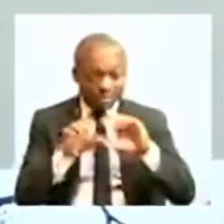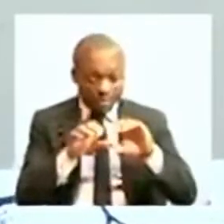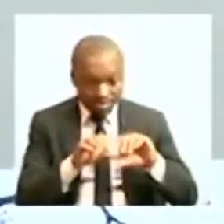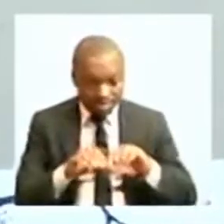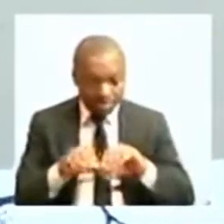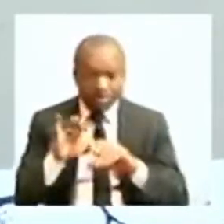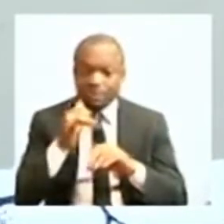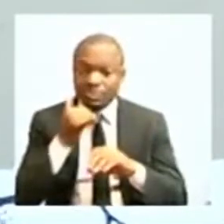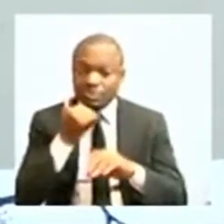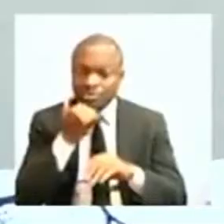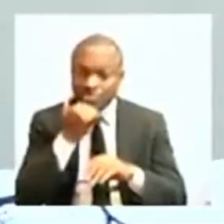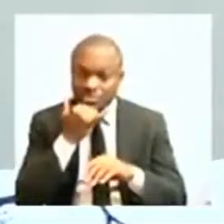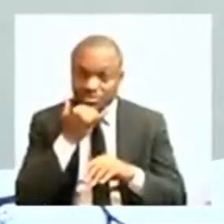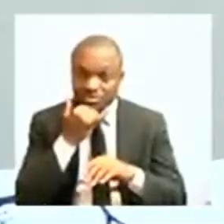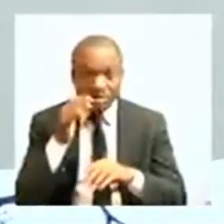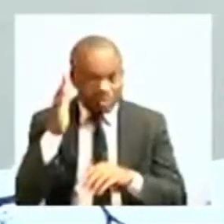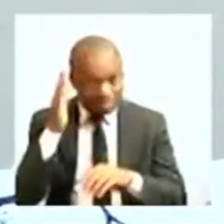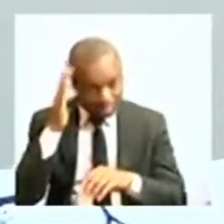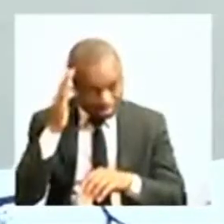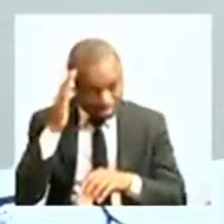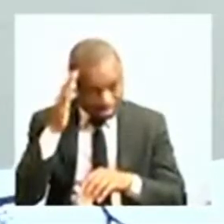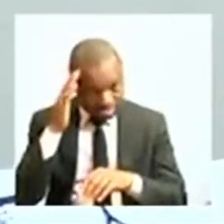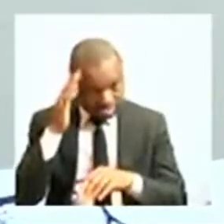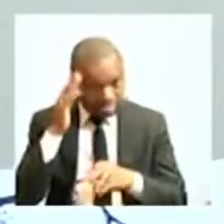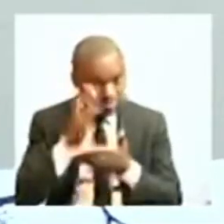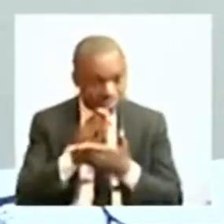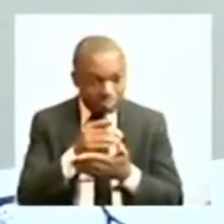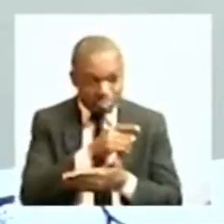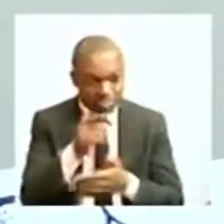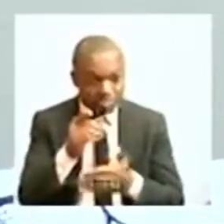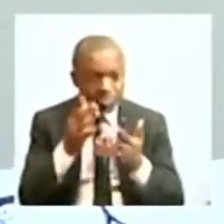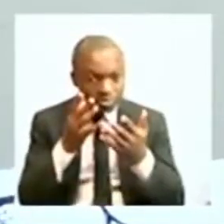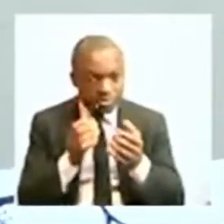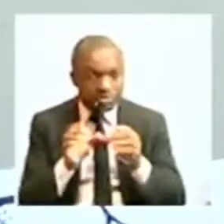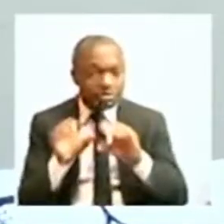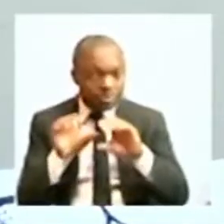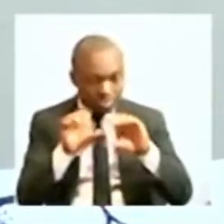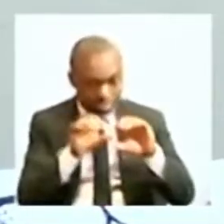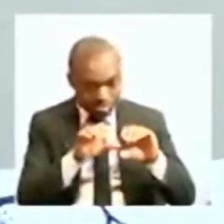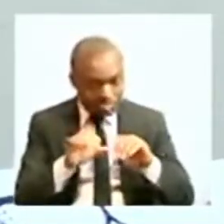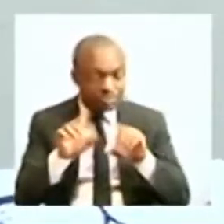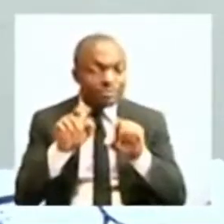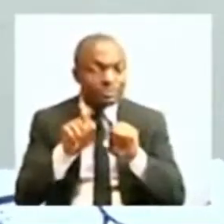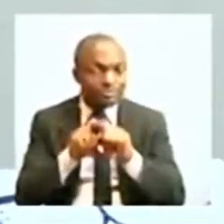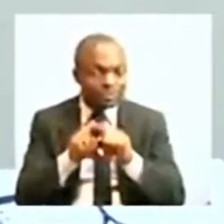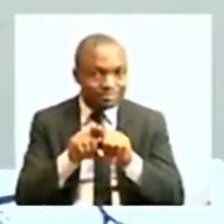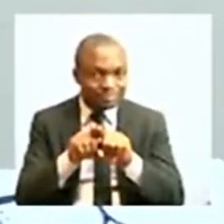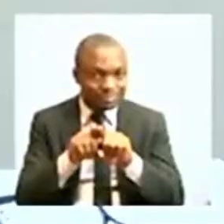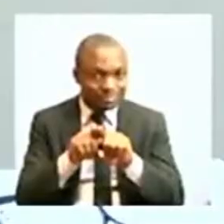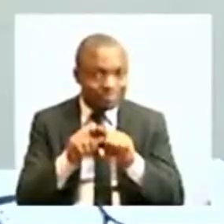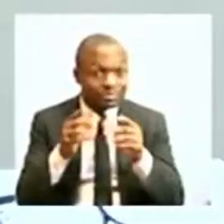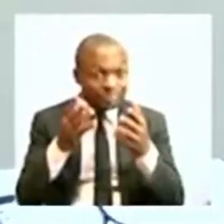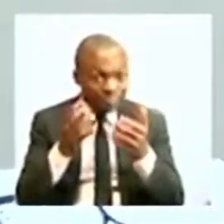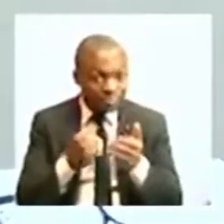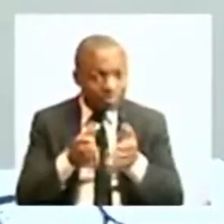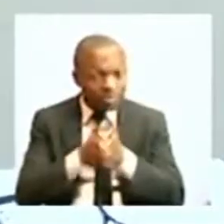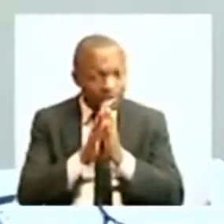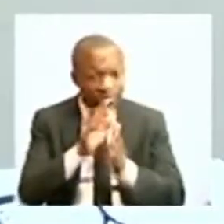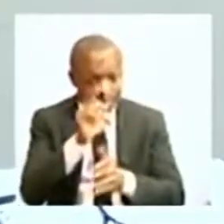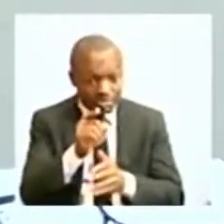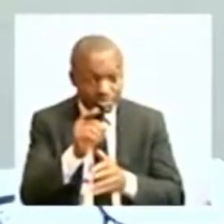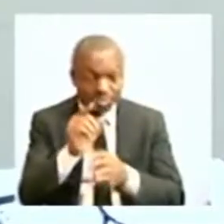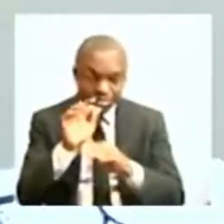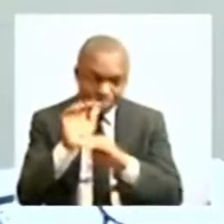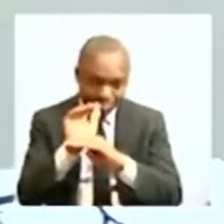with impunity, so that we can deter those who would want to do the same. With that, I want to ask you to make